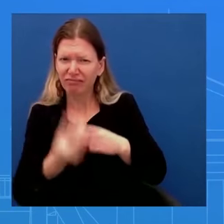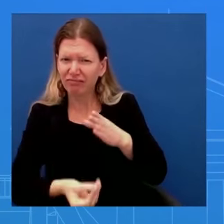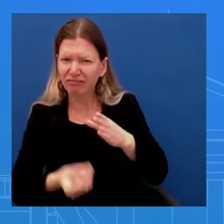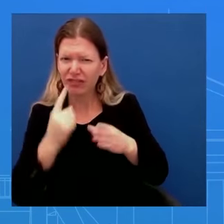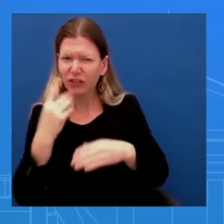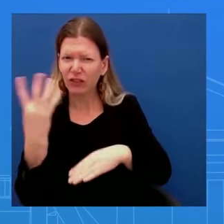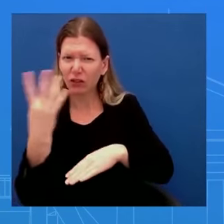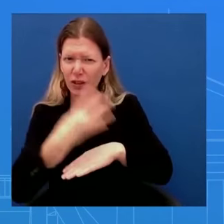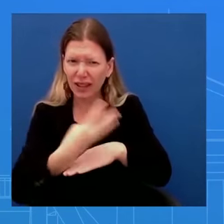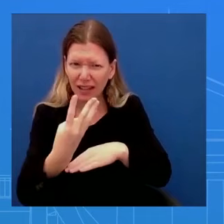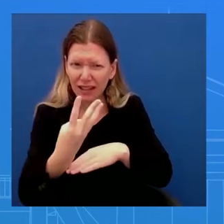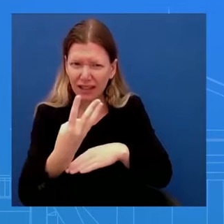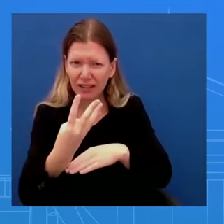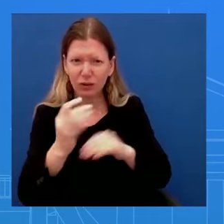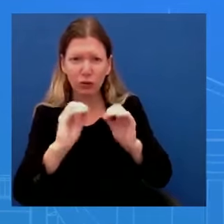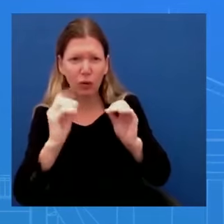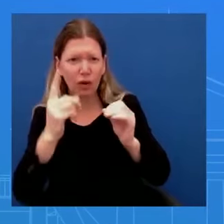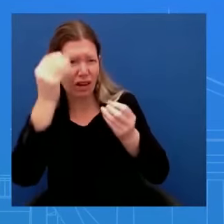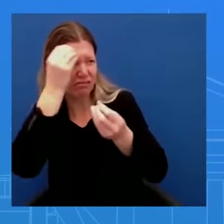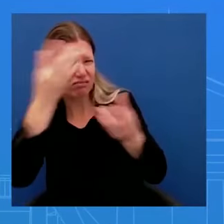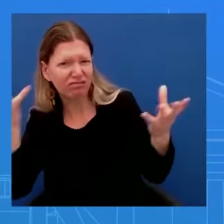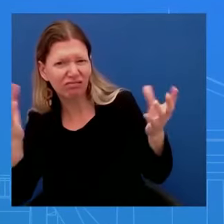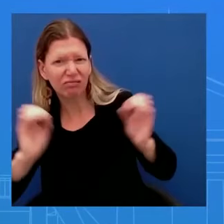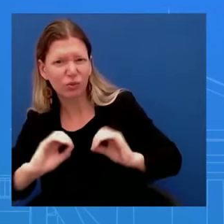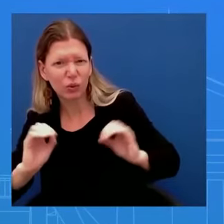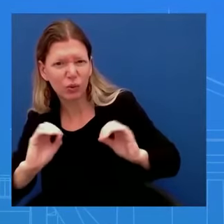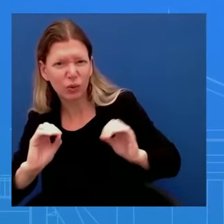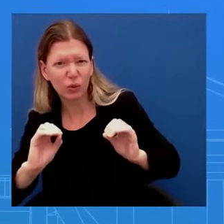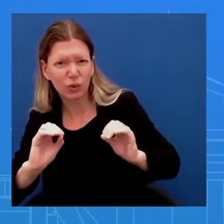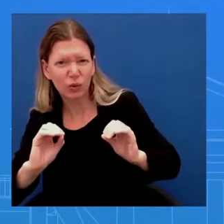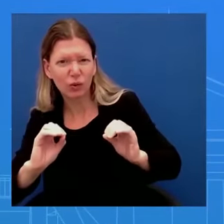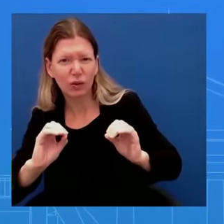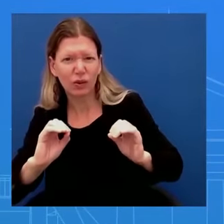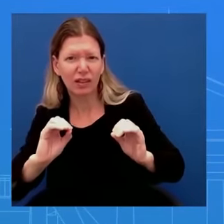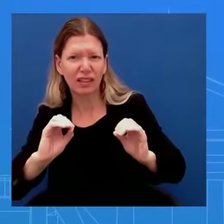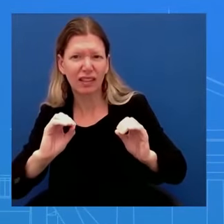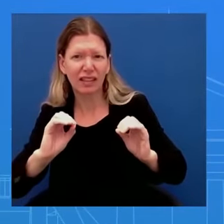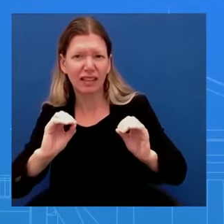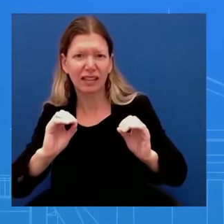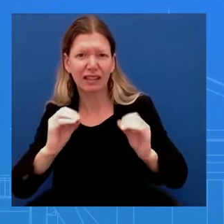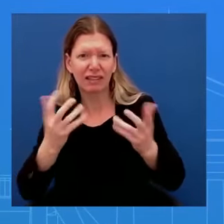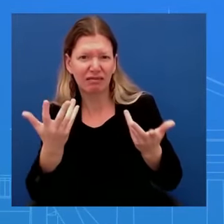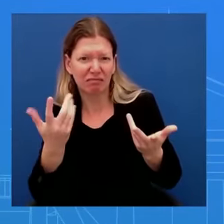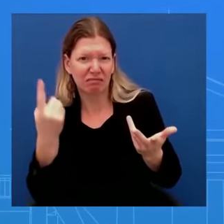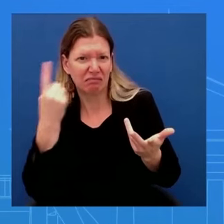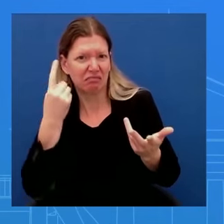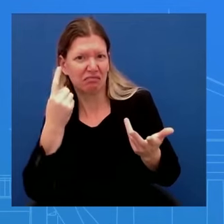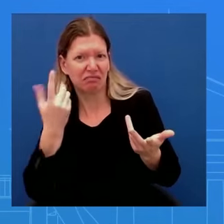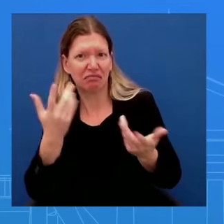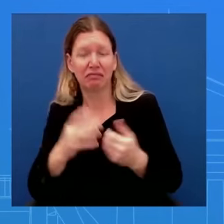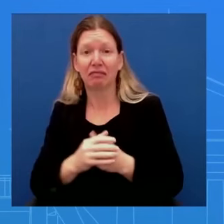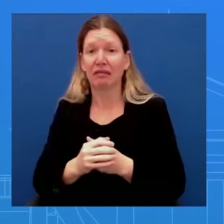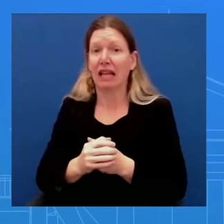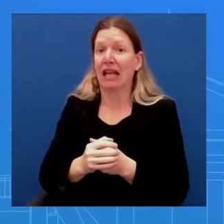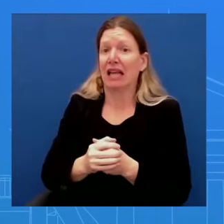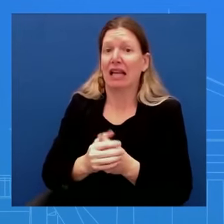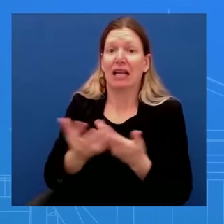is, how essential is he? I think I answered this question yesterday with Mr. Ducey here. I'll give you the abridged